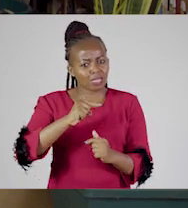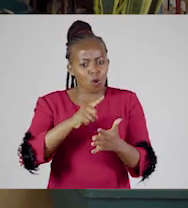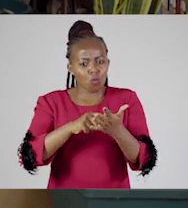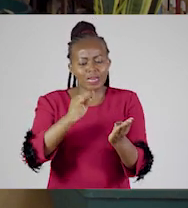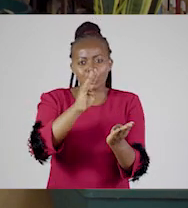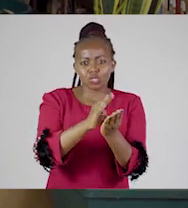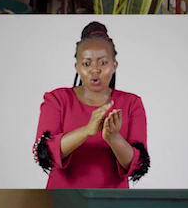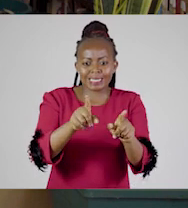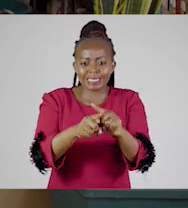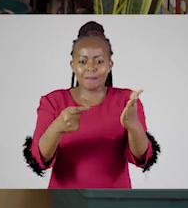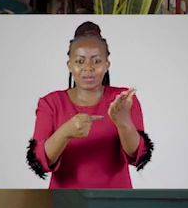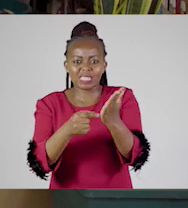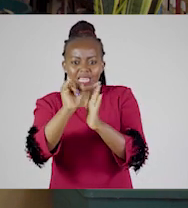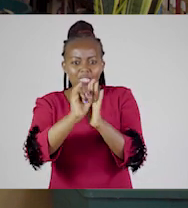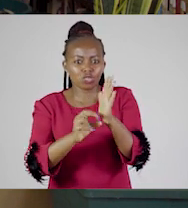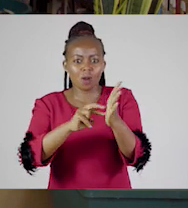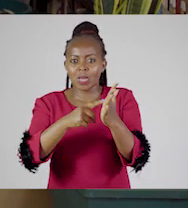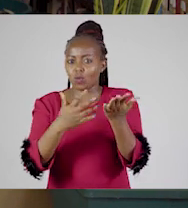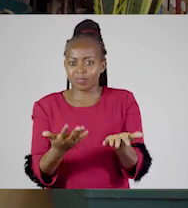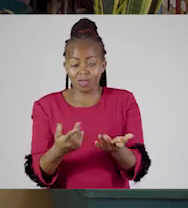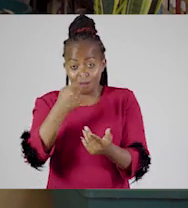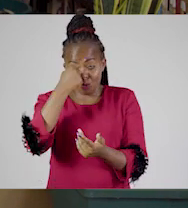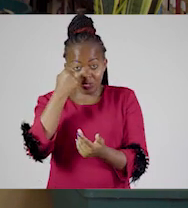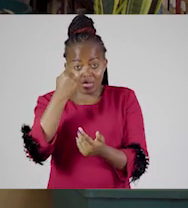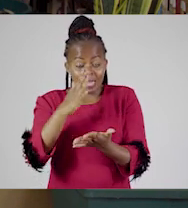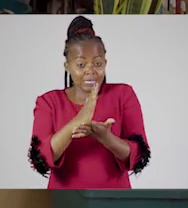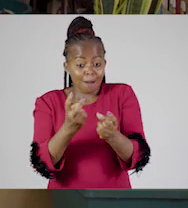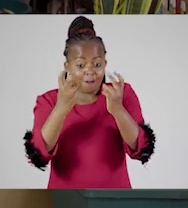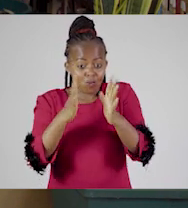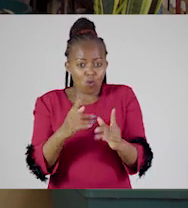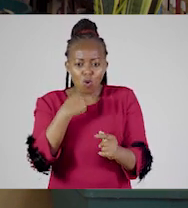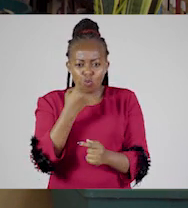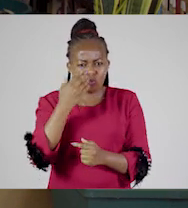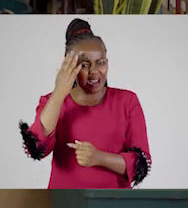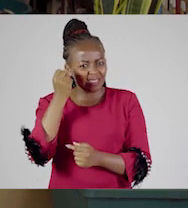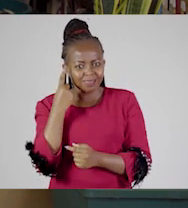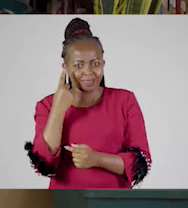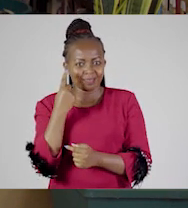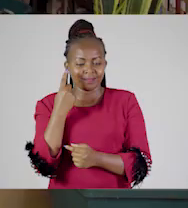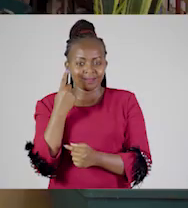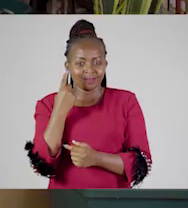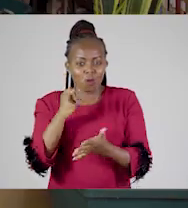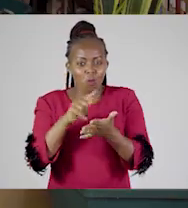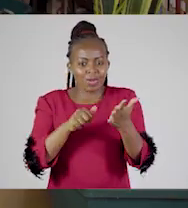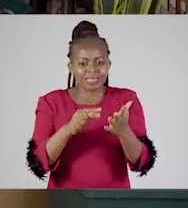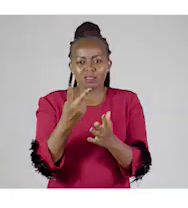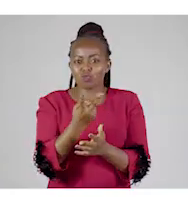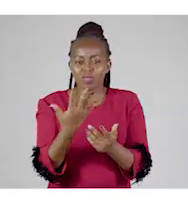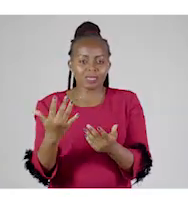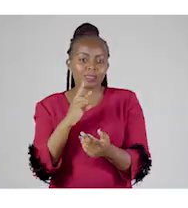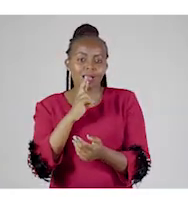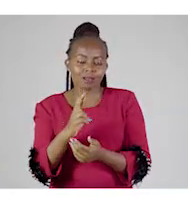what archiving and digitization actually mean? Because there might be some of our viewers who may not understand what these two things